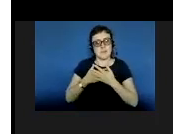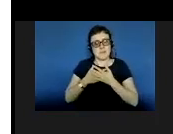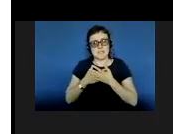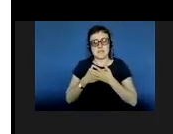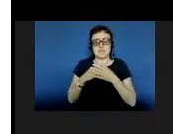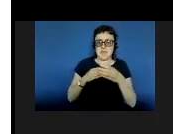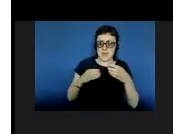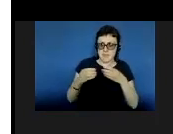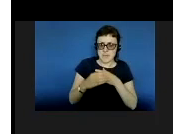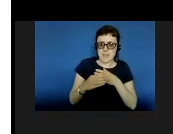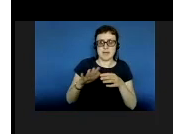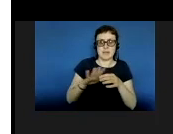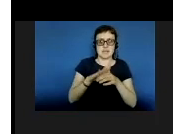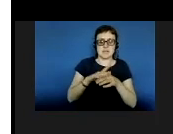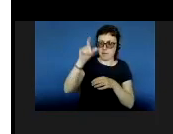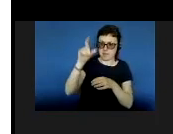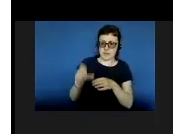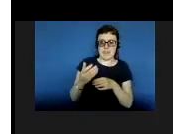present, and future."